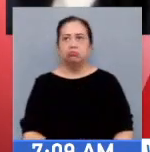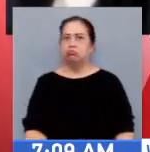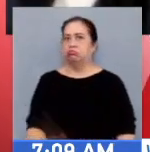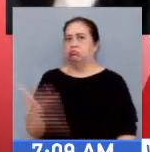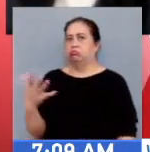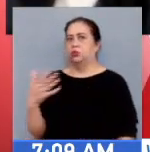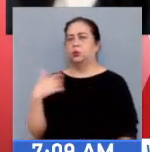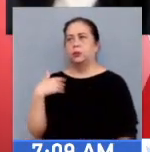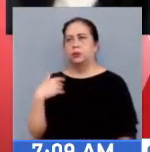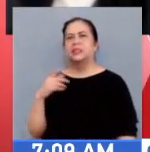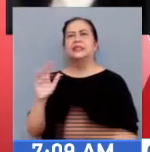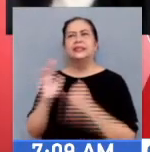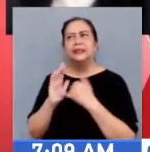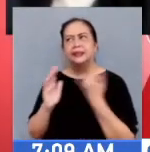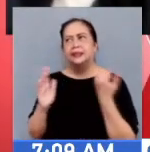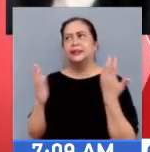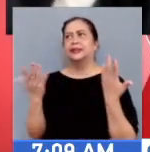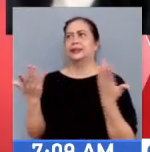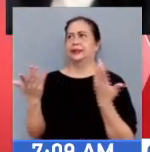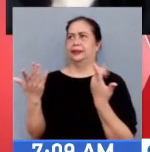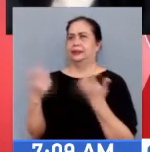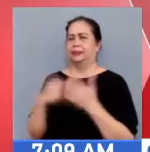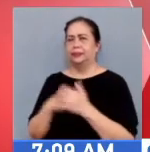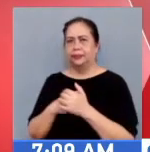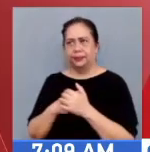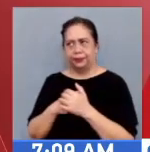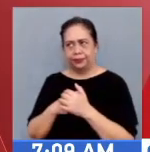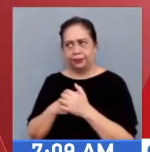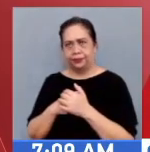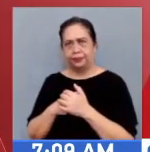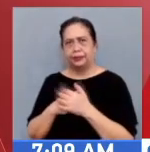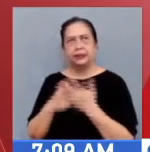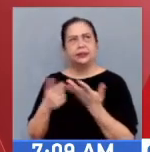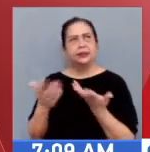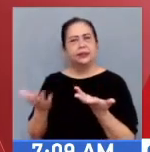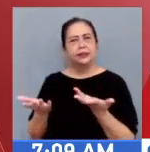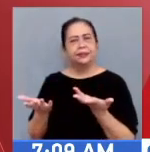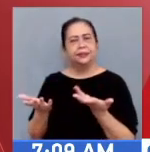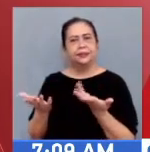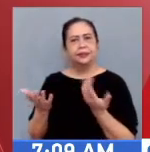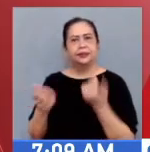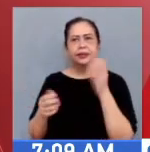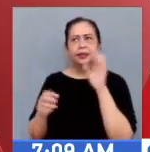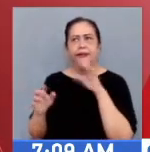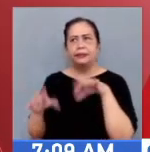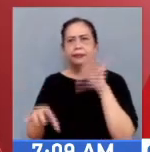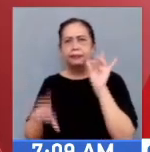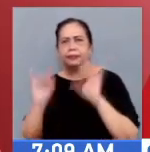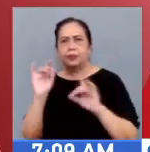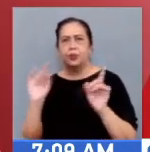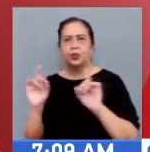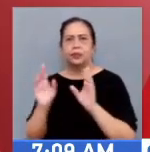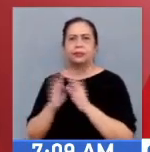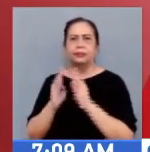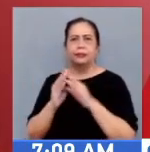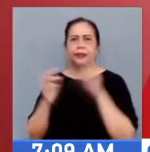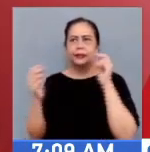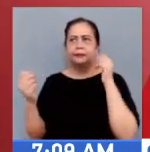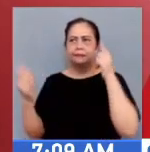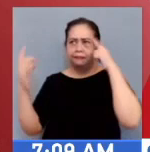was just really a time to find out where we had the meeting of the minds, mm-hmm.